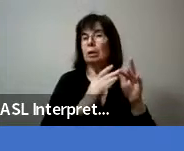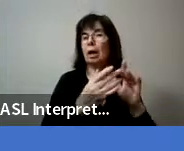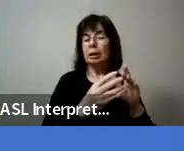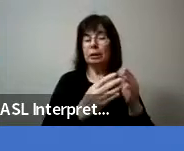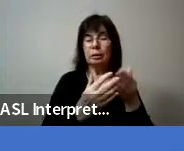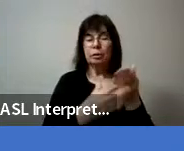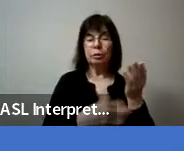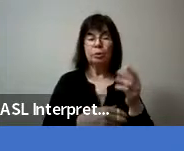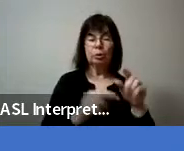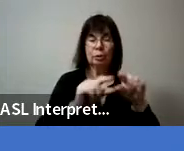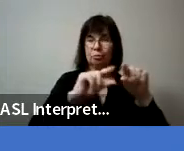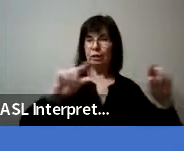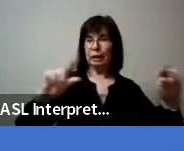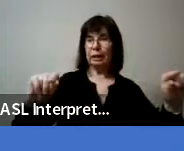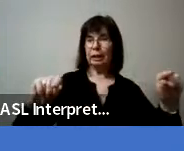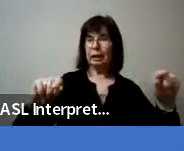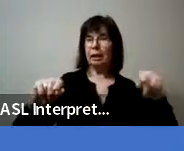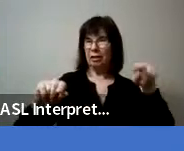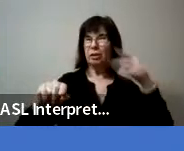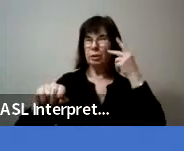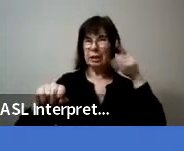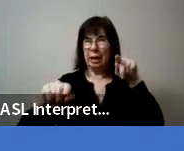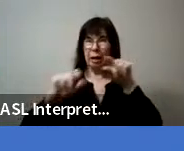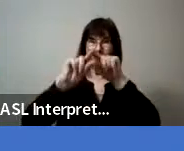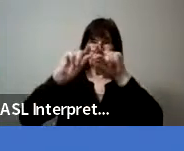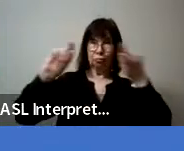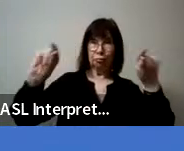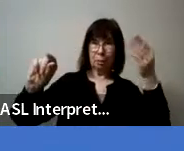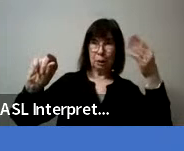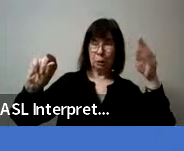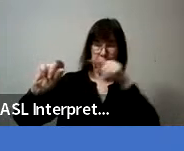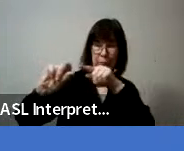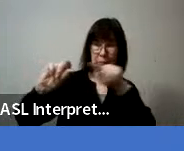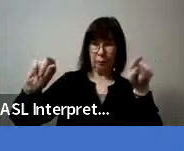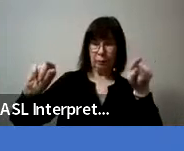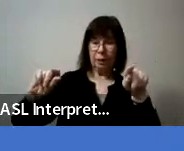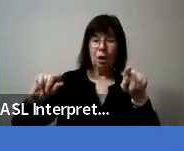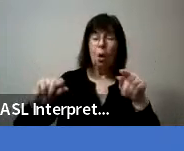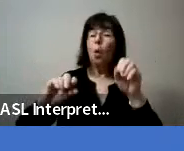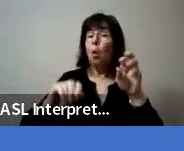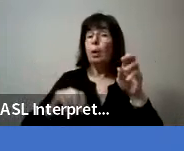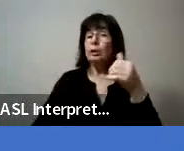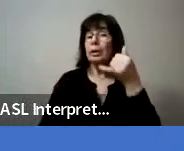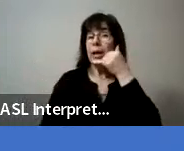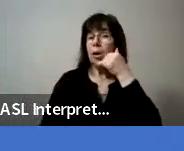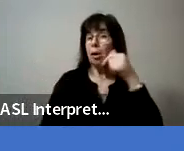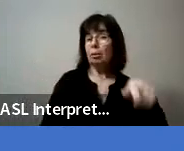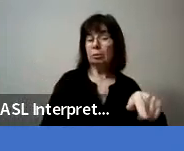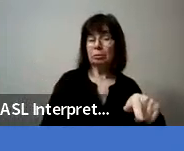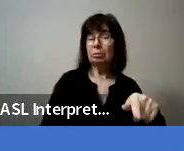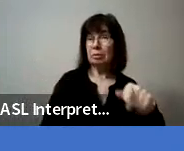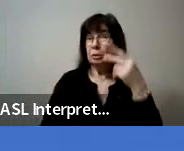that you see on your screen right now, as well as by calling the number on the screen as well.